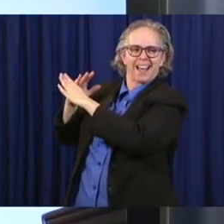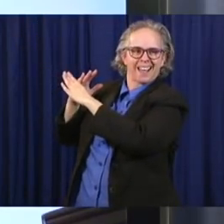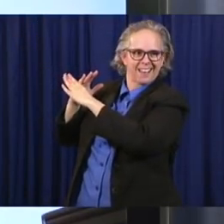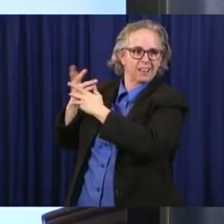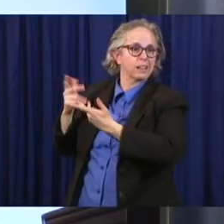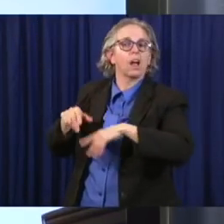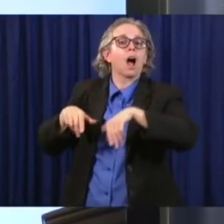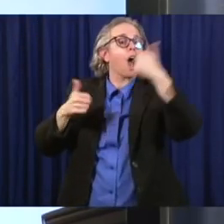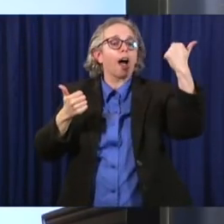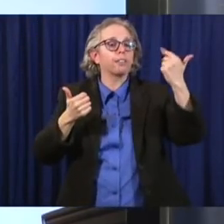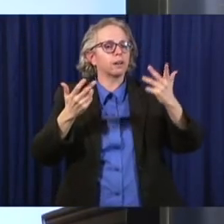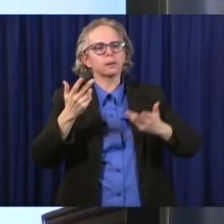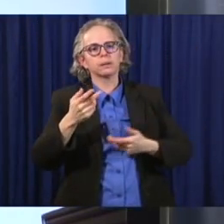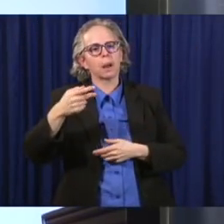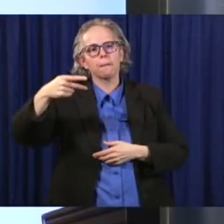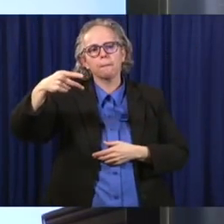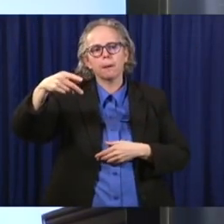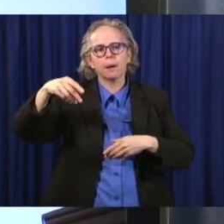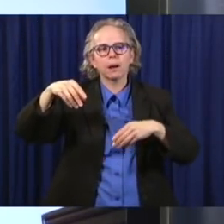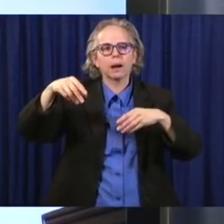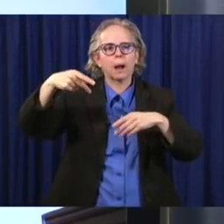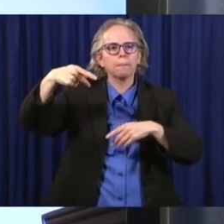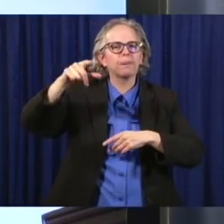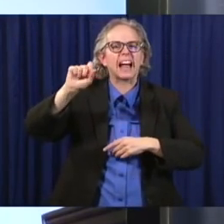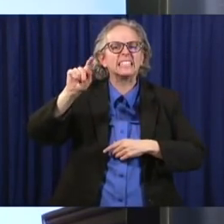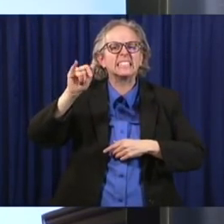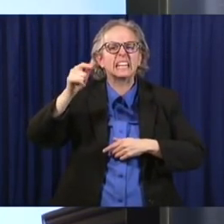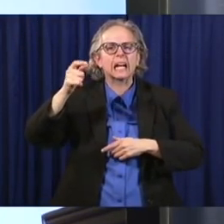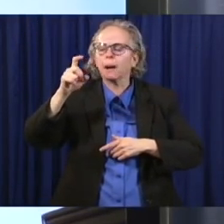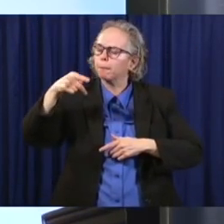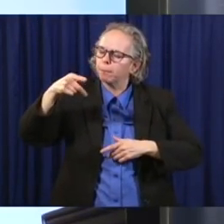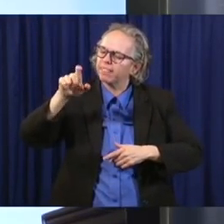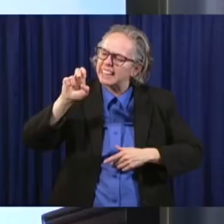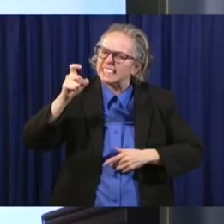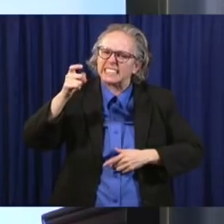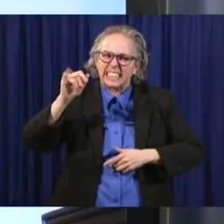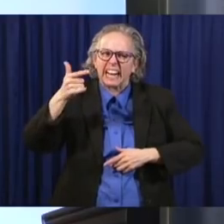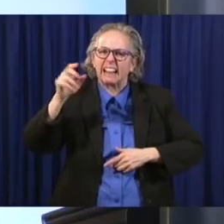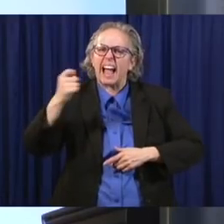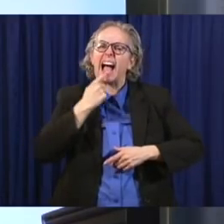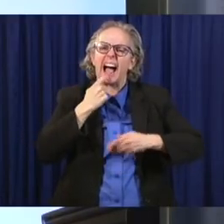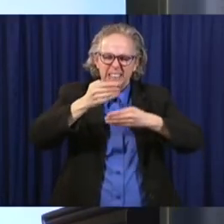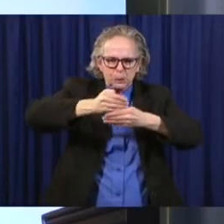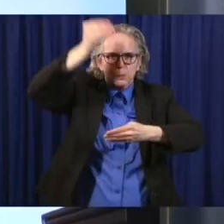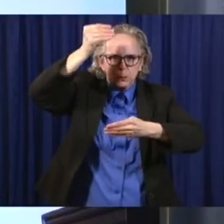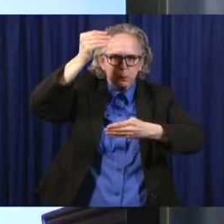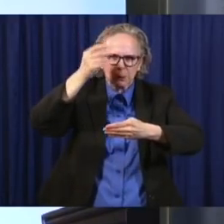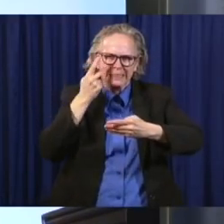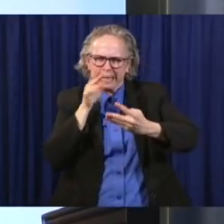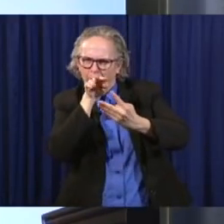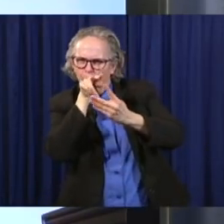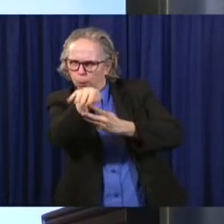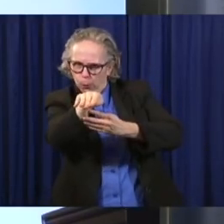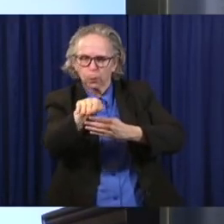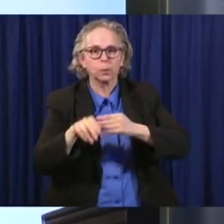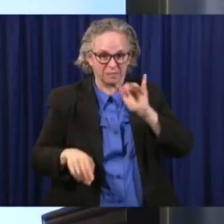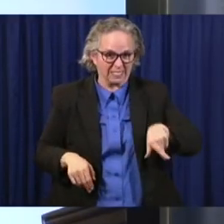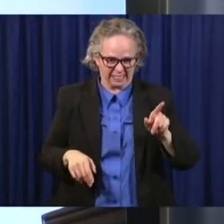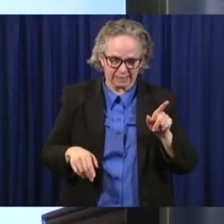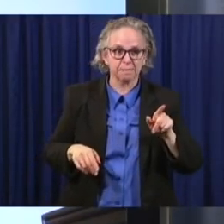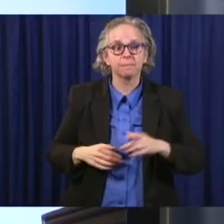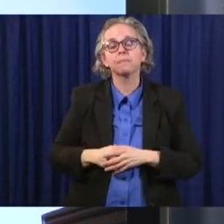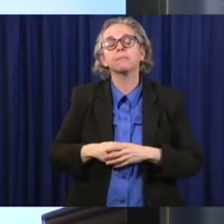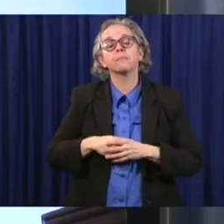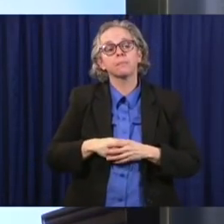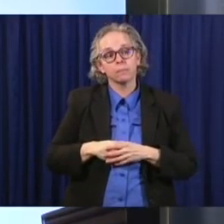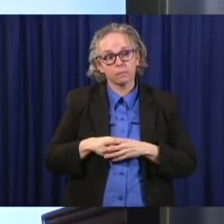each owner an opportunity to comply with those constraints within their unique space. What about waiting areas? You